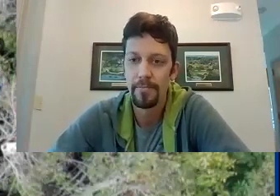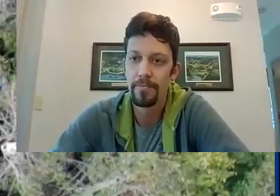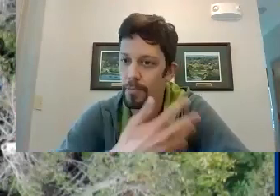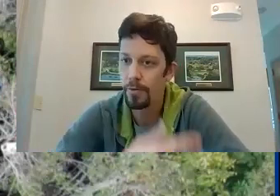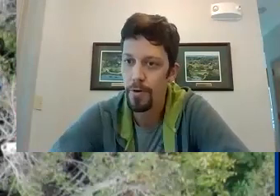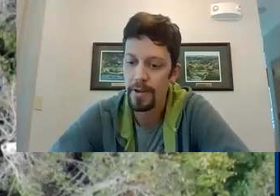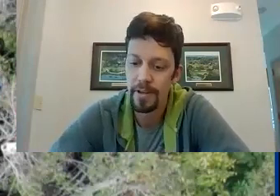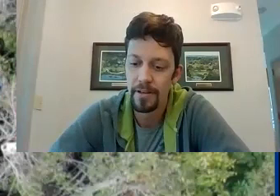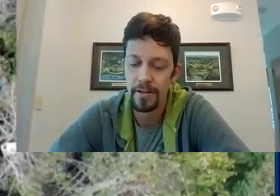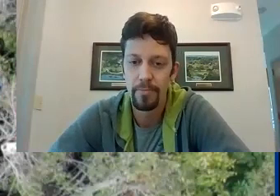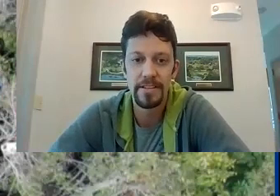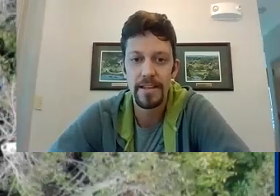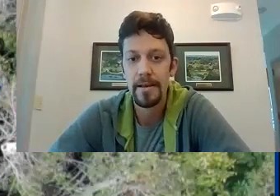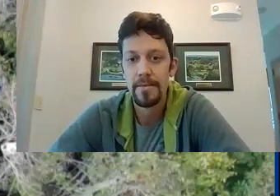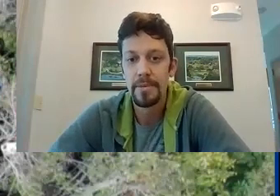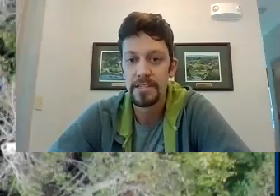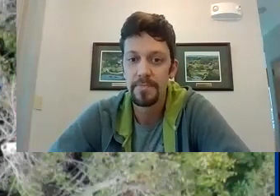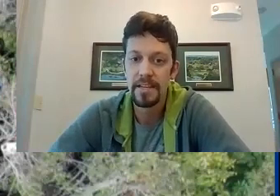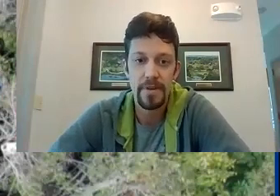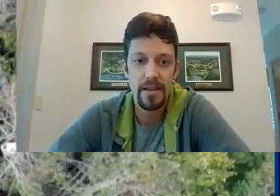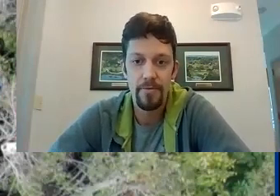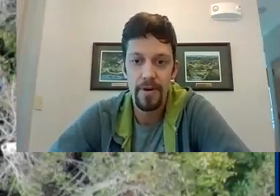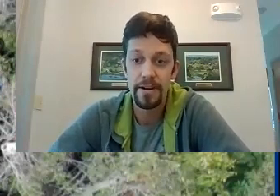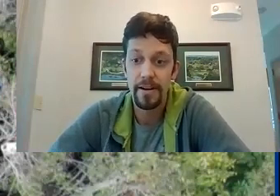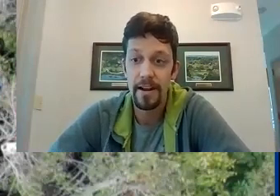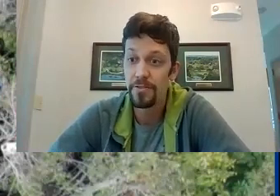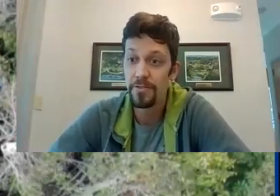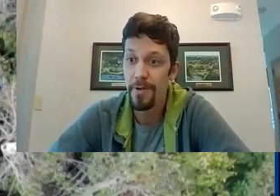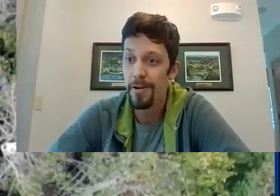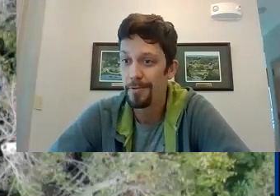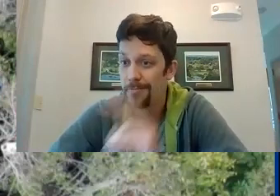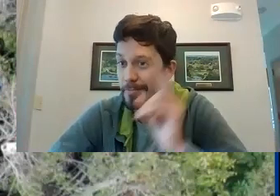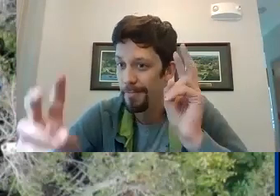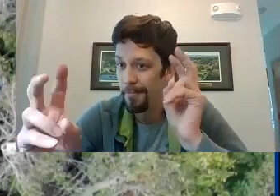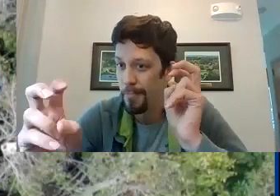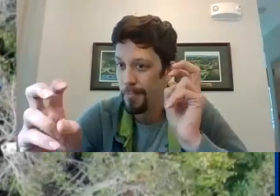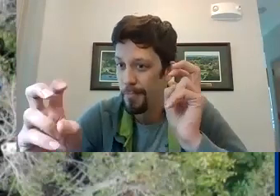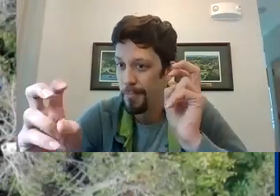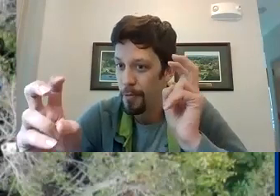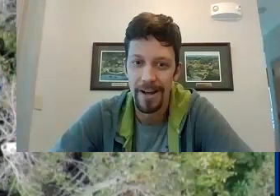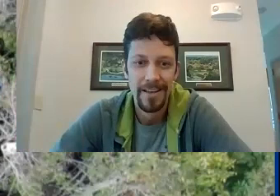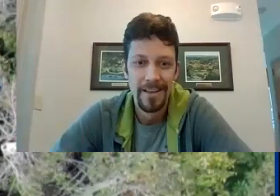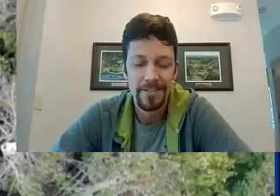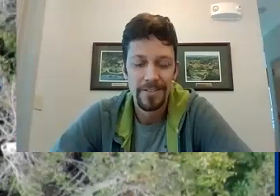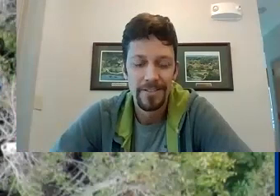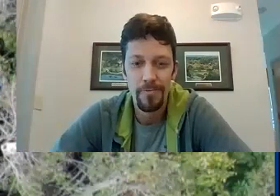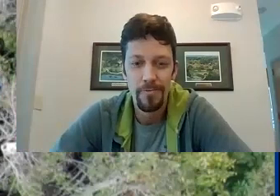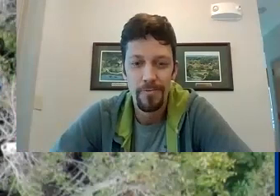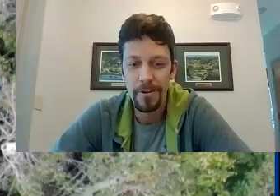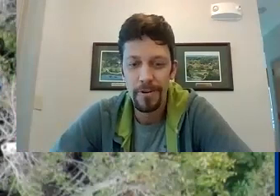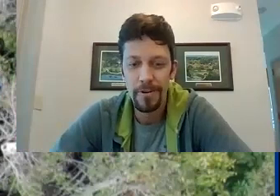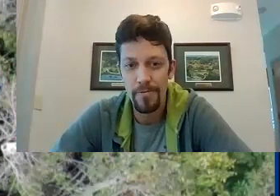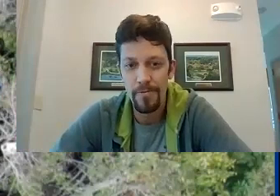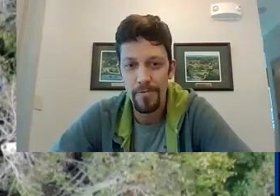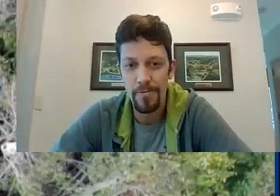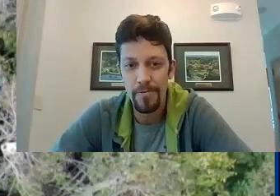we recorded previously. But some things will be right here kind of showing you right off our boardwalk, So we're going to start out with